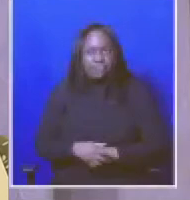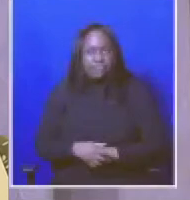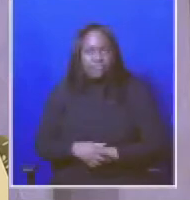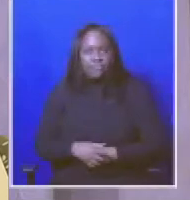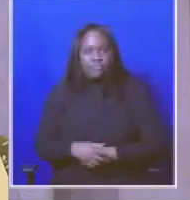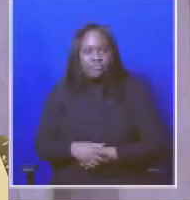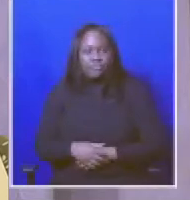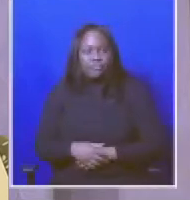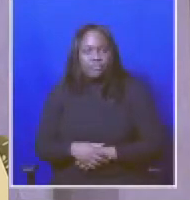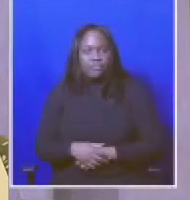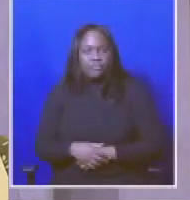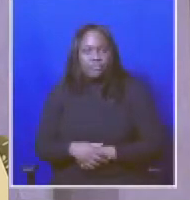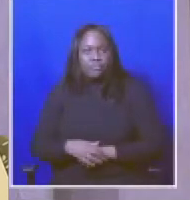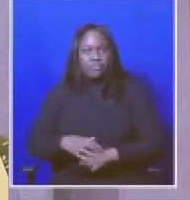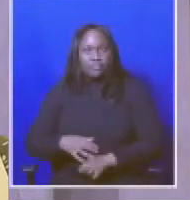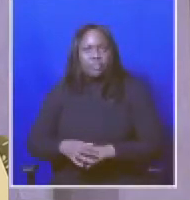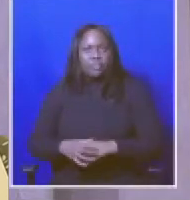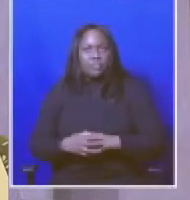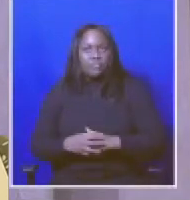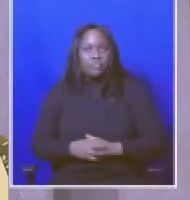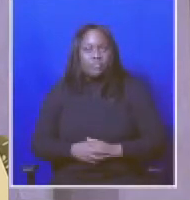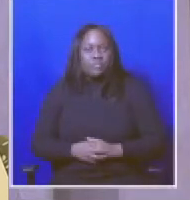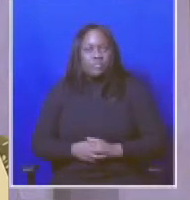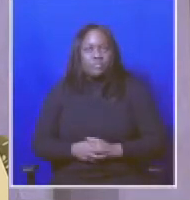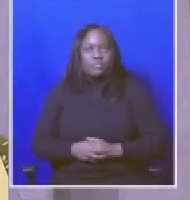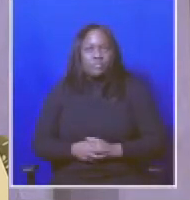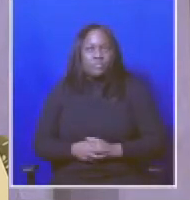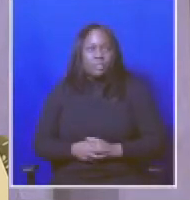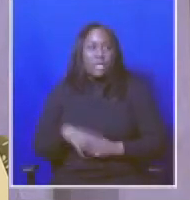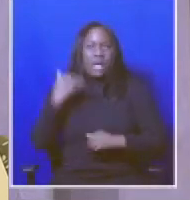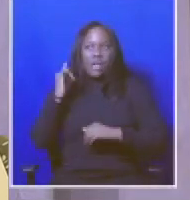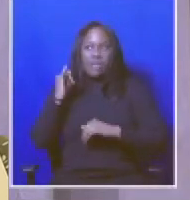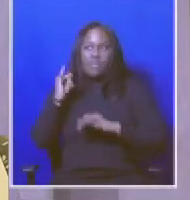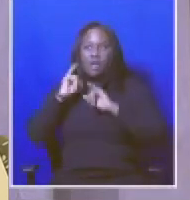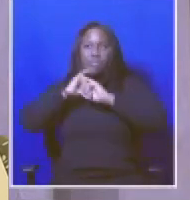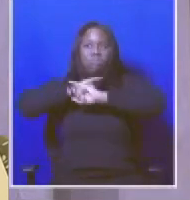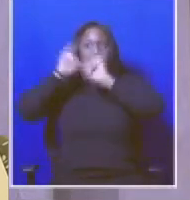Because we don't want to deal with issues because there's a crisis.